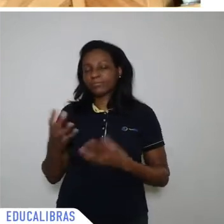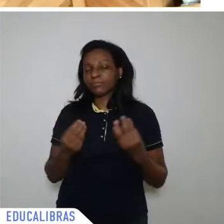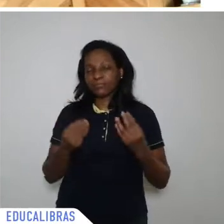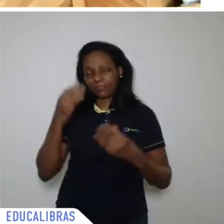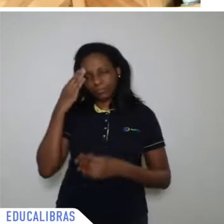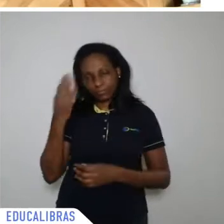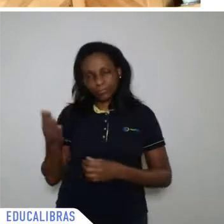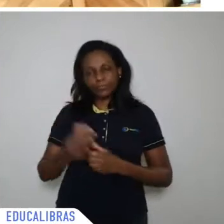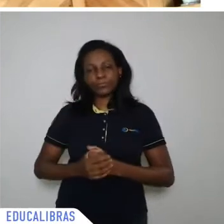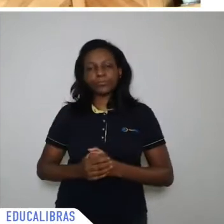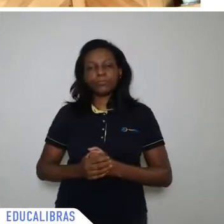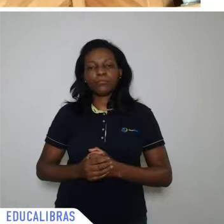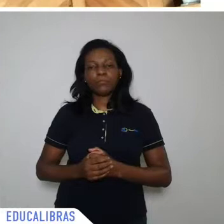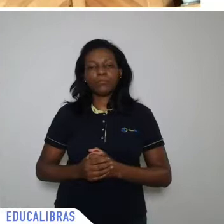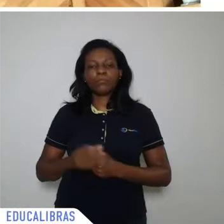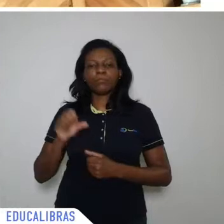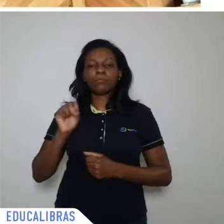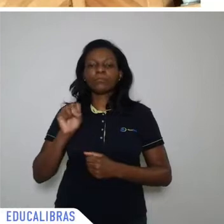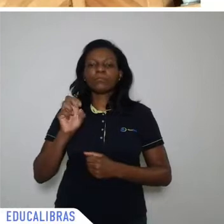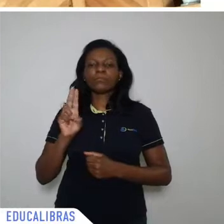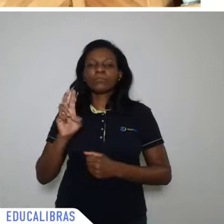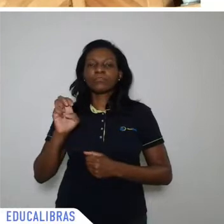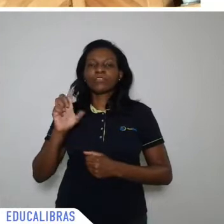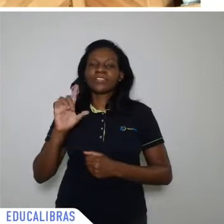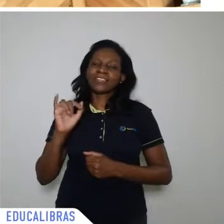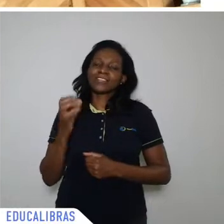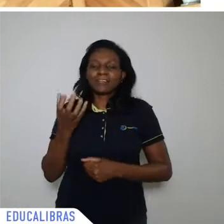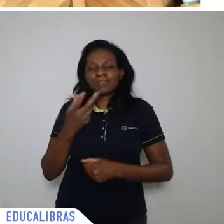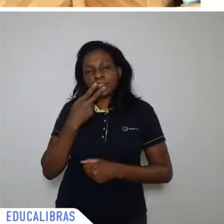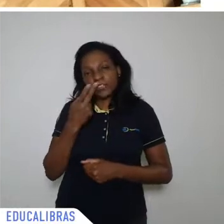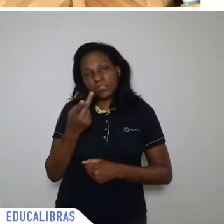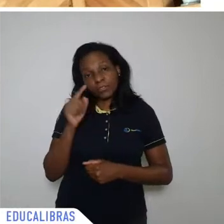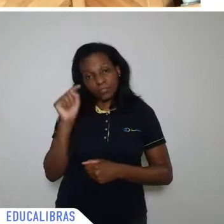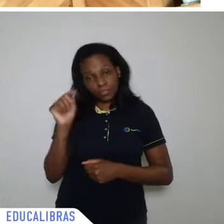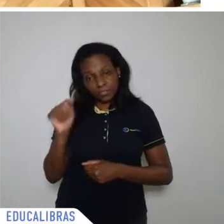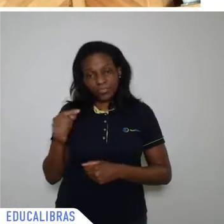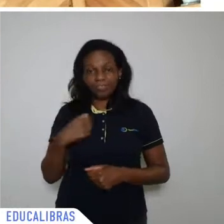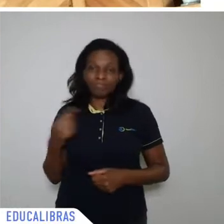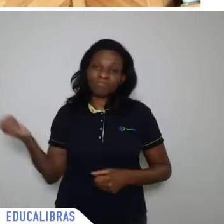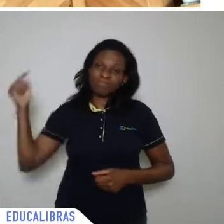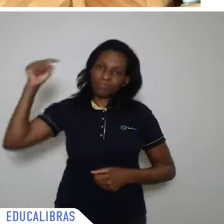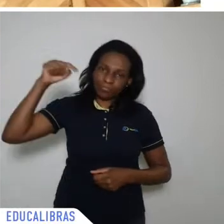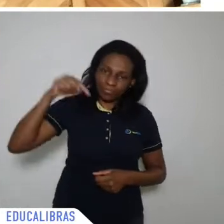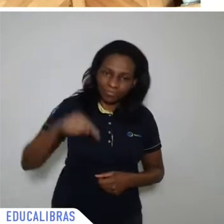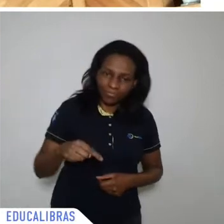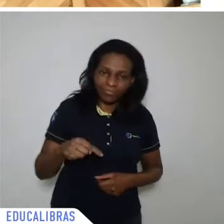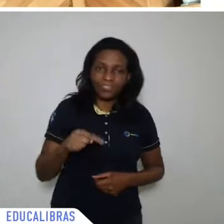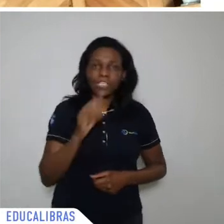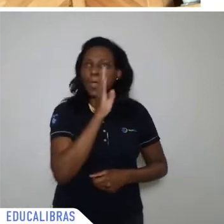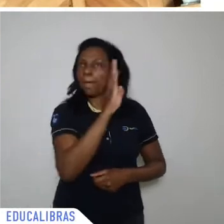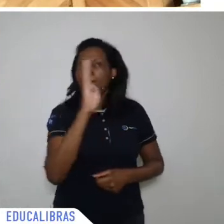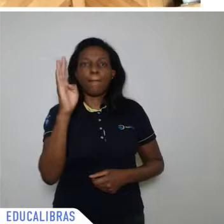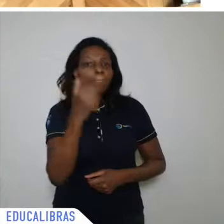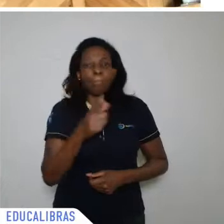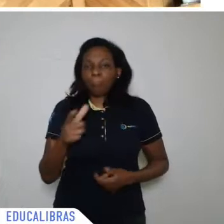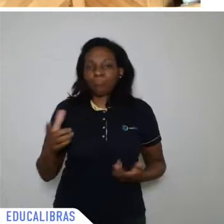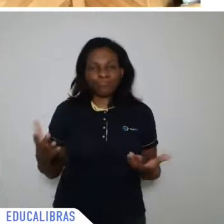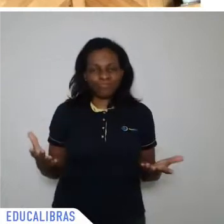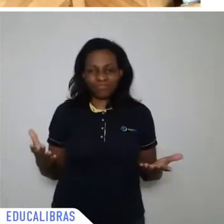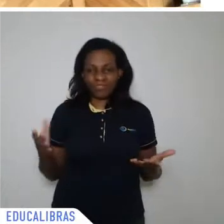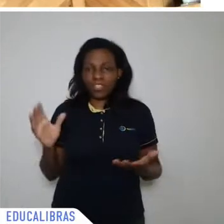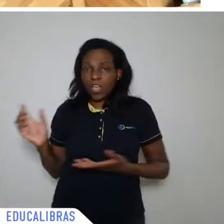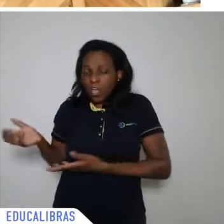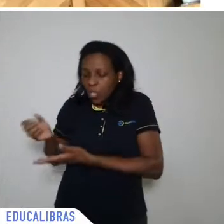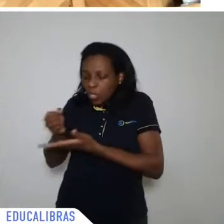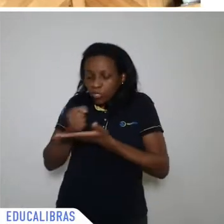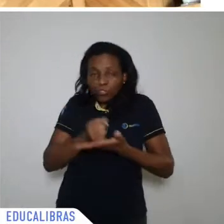Thank you, my dear, thank you. Sueli, just to say something here, I came here with